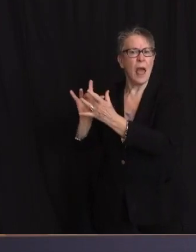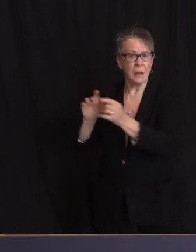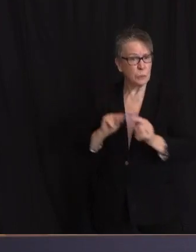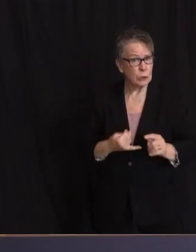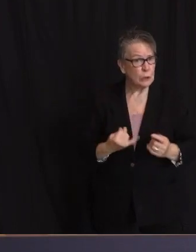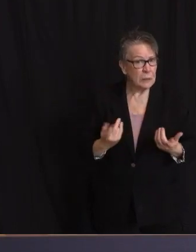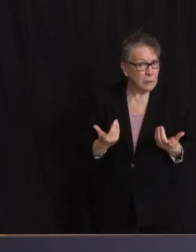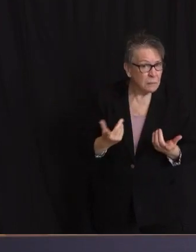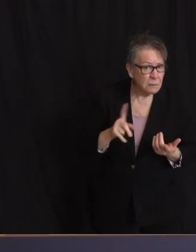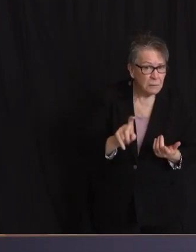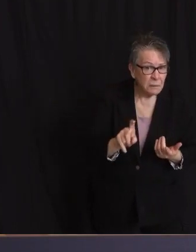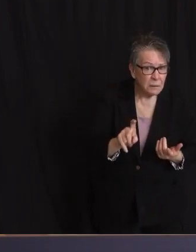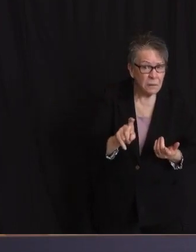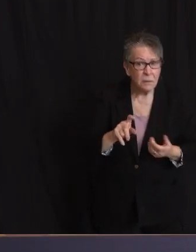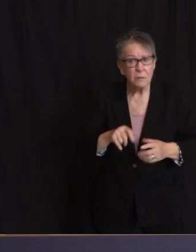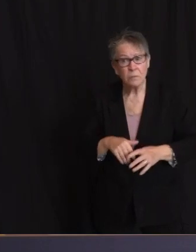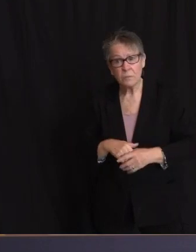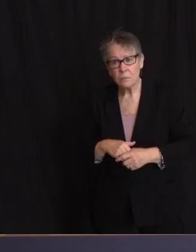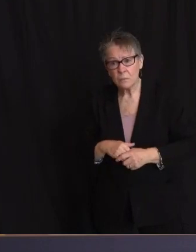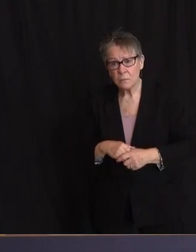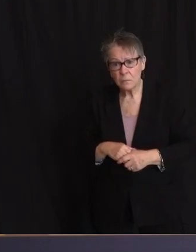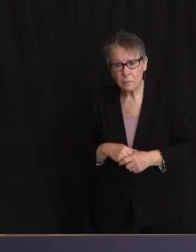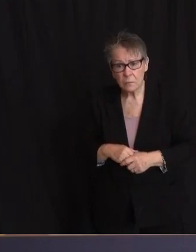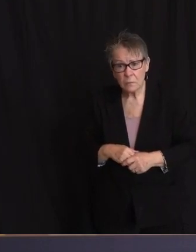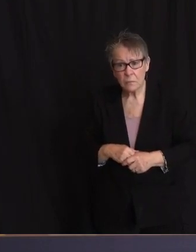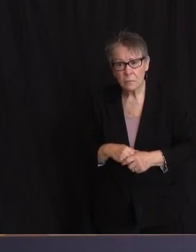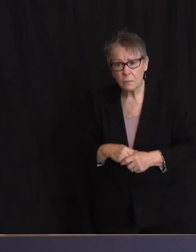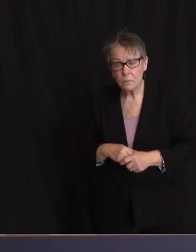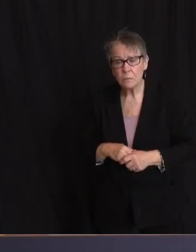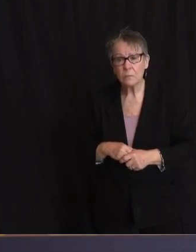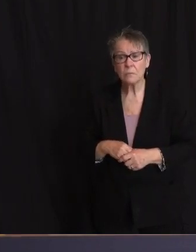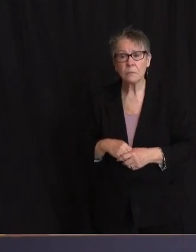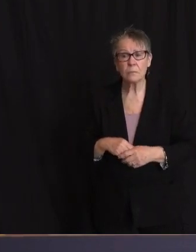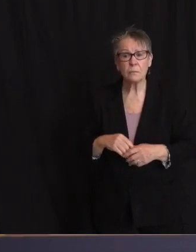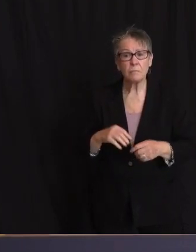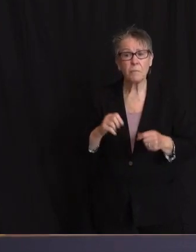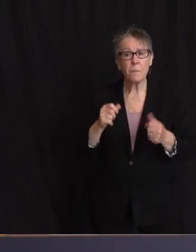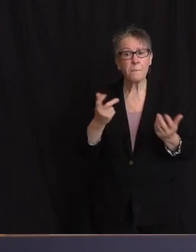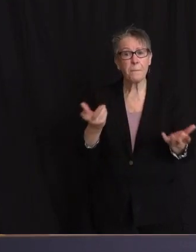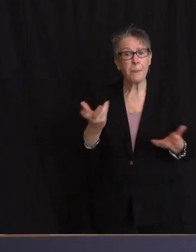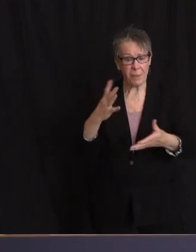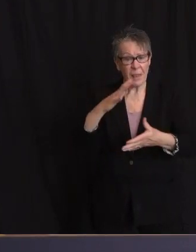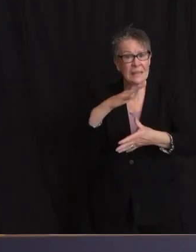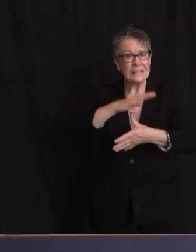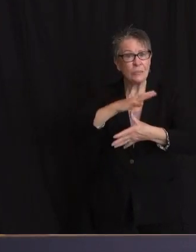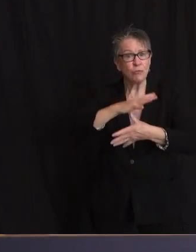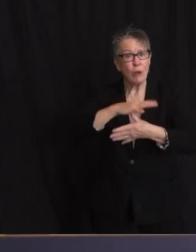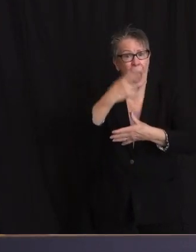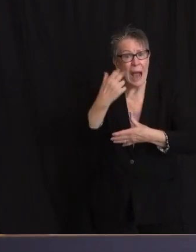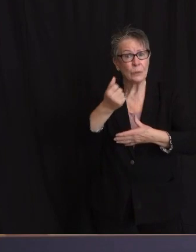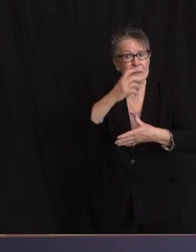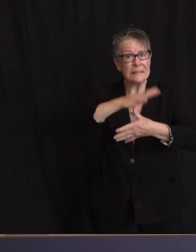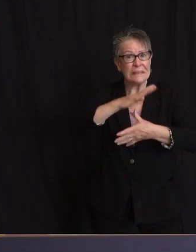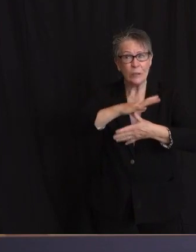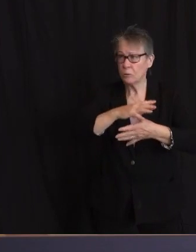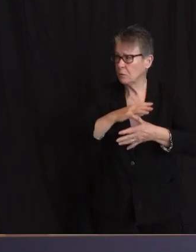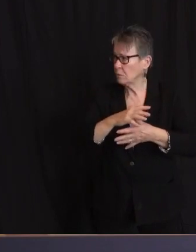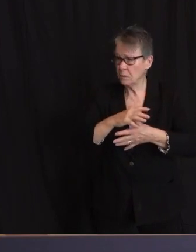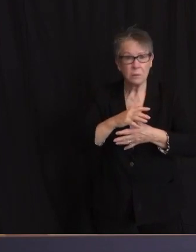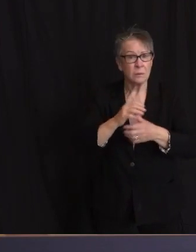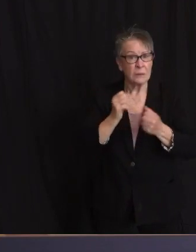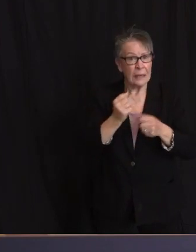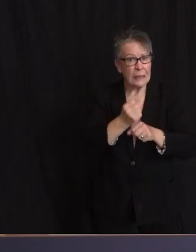them staying home, though. Will you remind them to please stay home, even though we'll give them the license? We'll find a way to get the license. We have economic representatives here all the time,